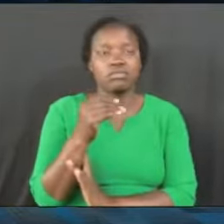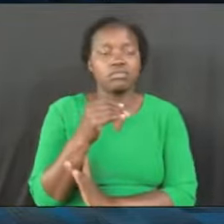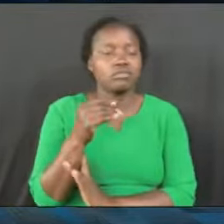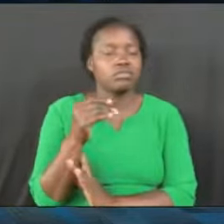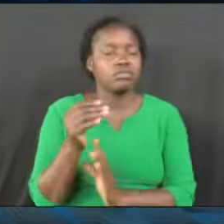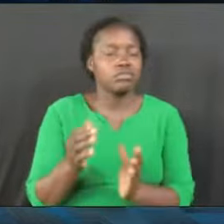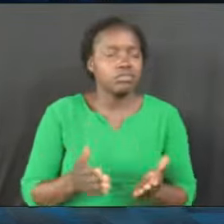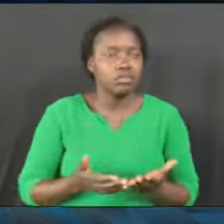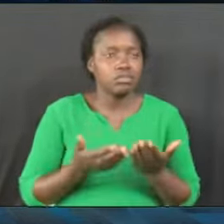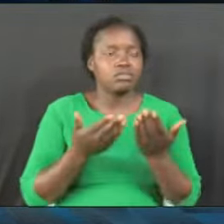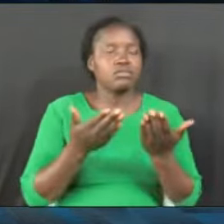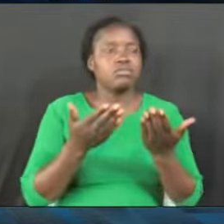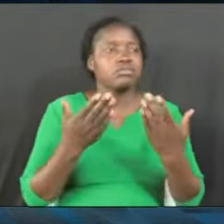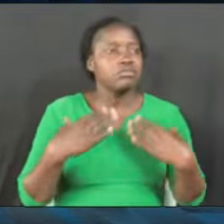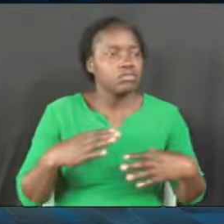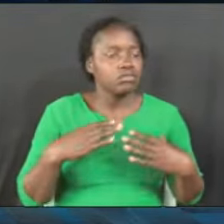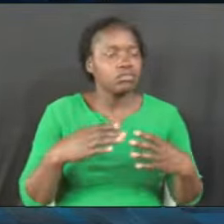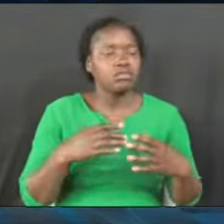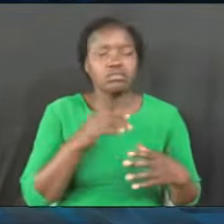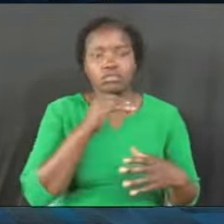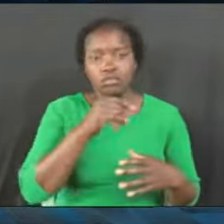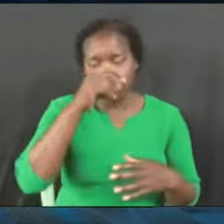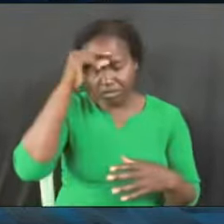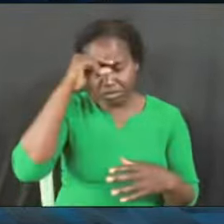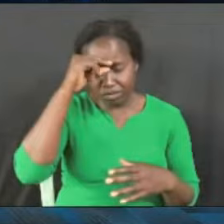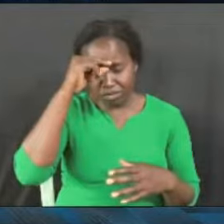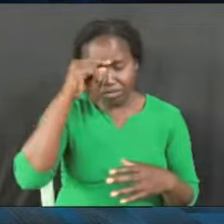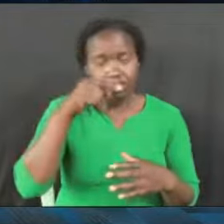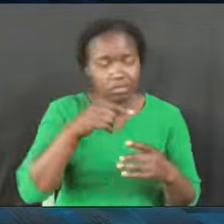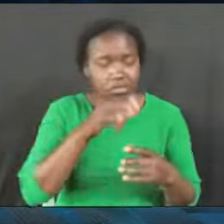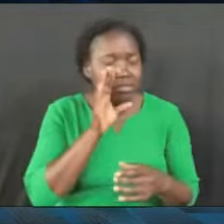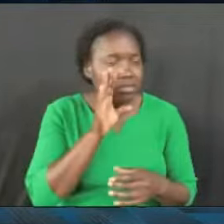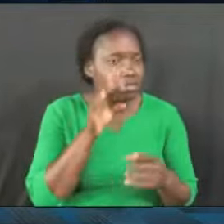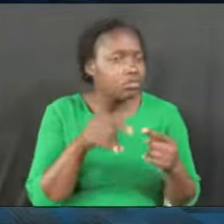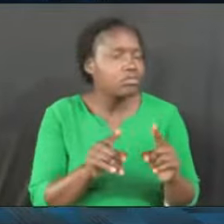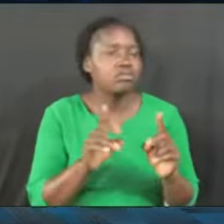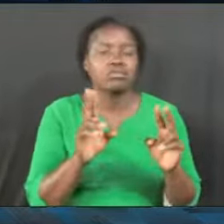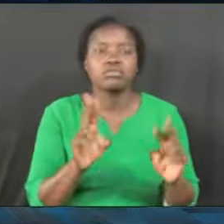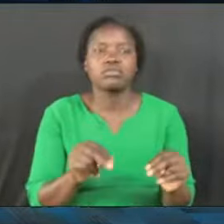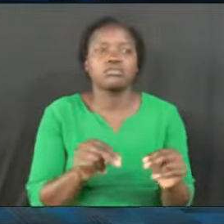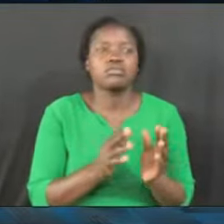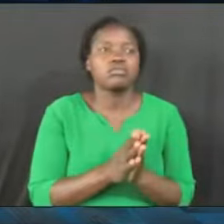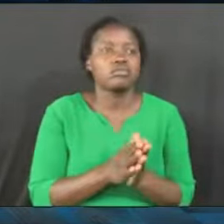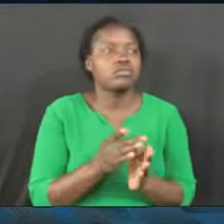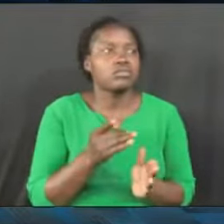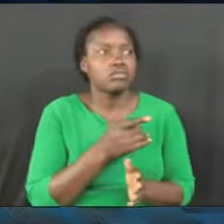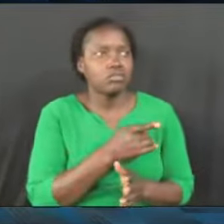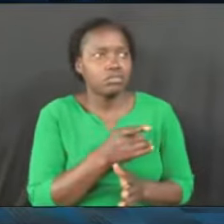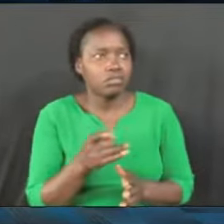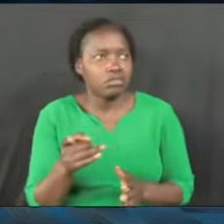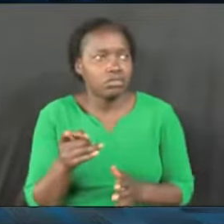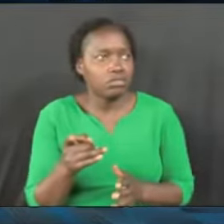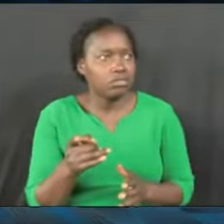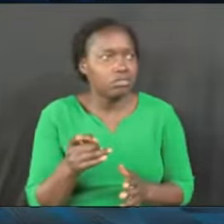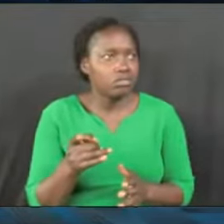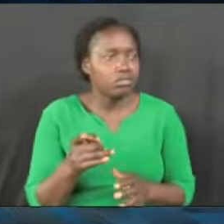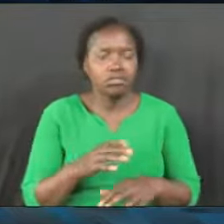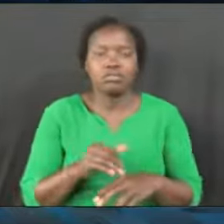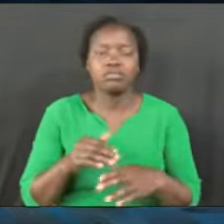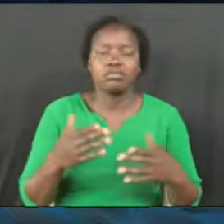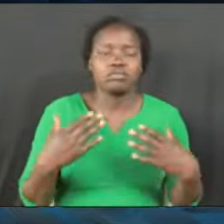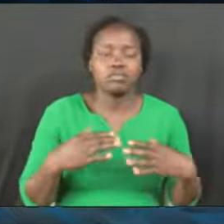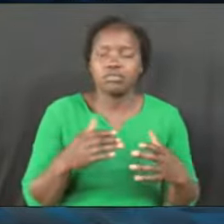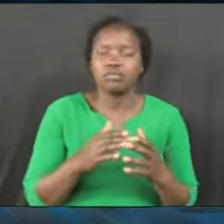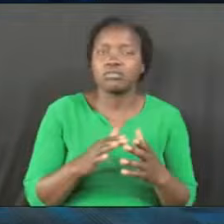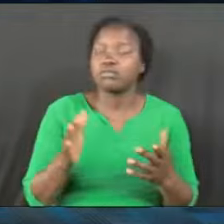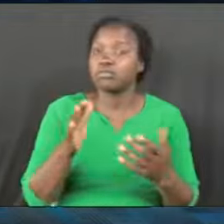edify people and not lift up yourselves. You out here trying to impress people, but you really need to be